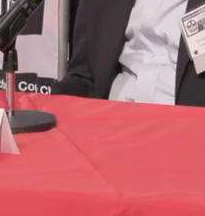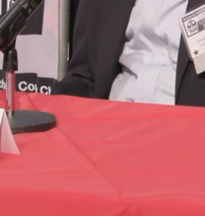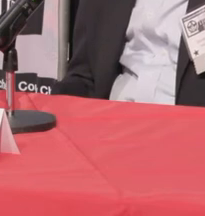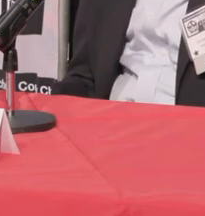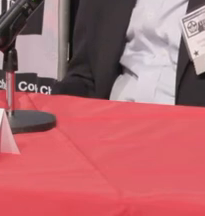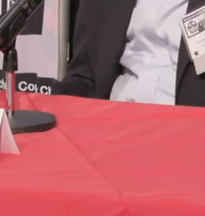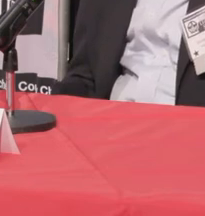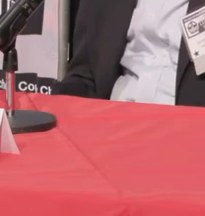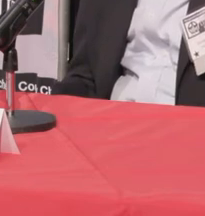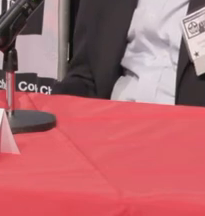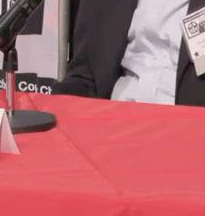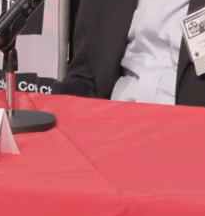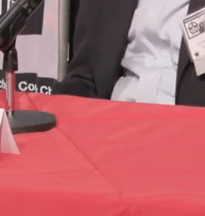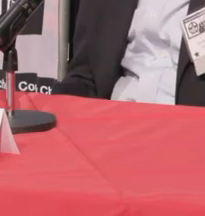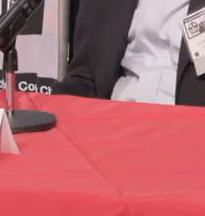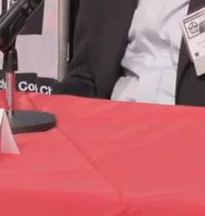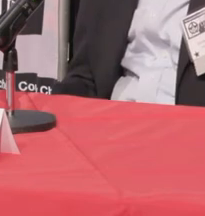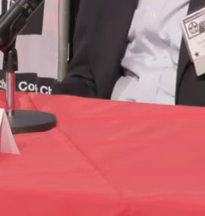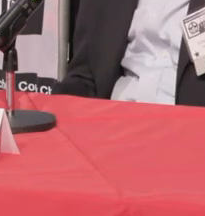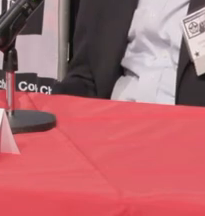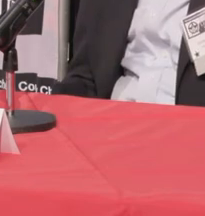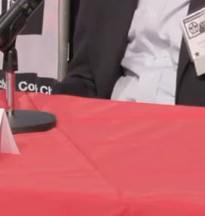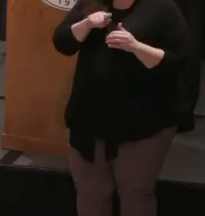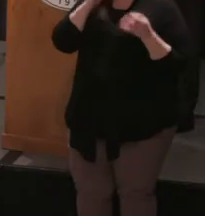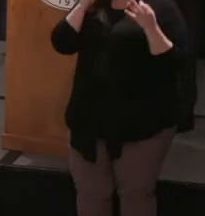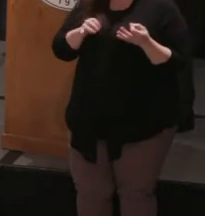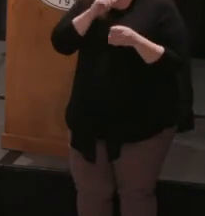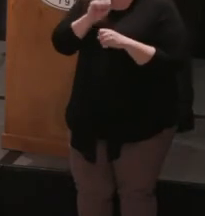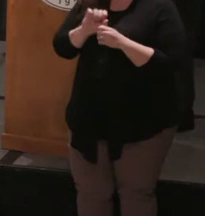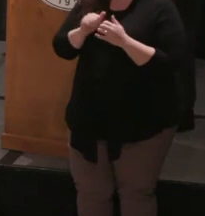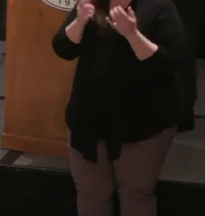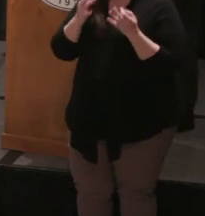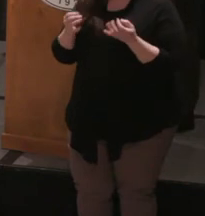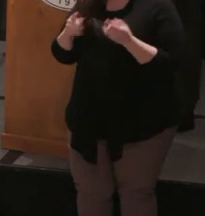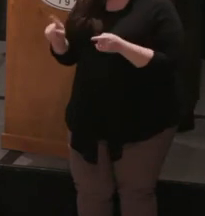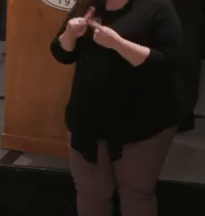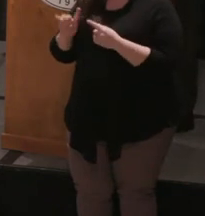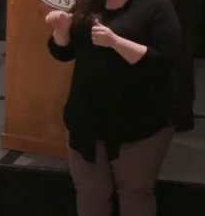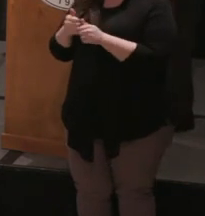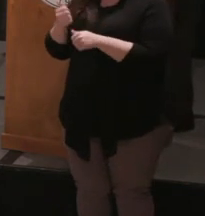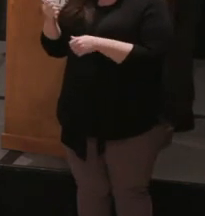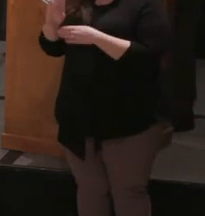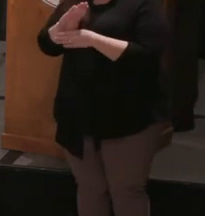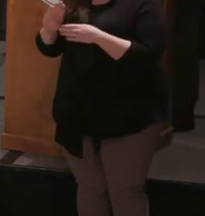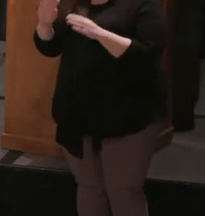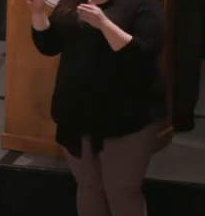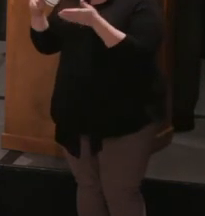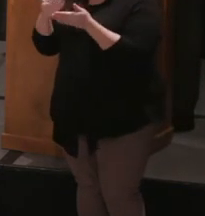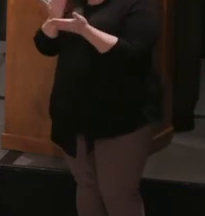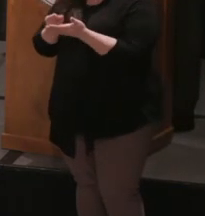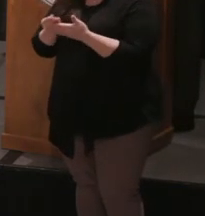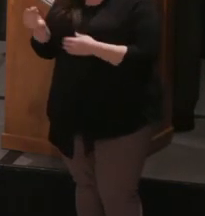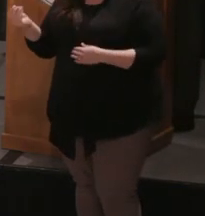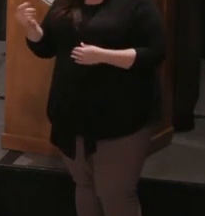exercise transparency and say, well, here's how these decisions are really made. And I think then they hide behind other business principles back to the money. Oh,